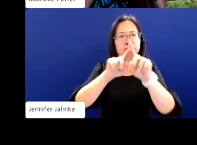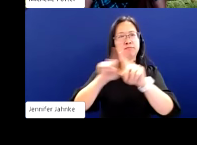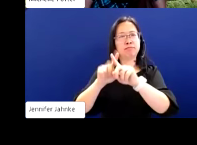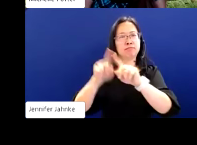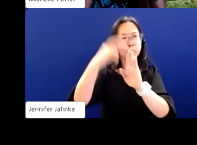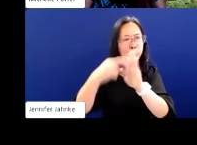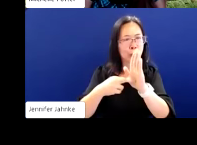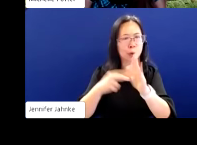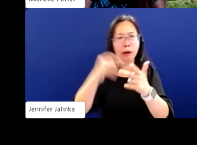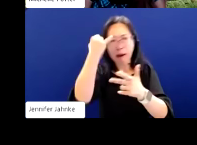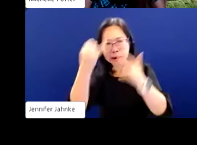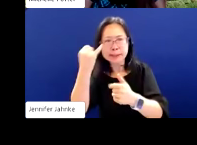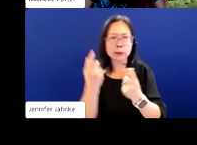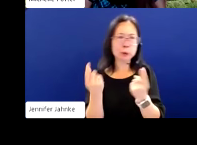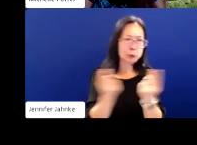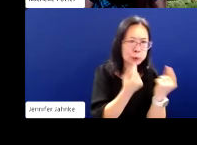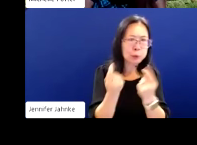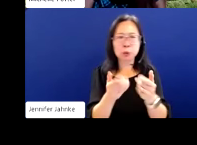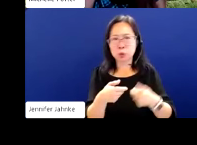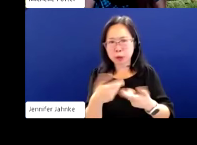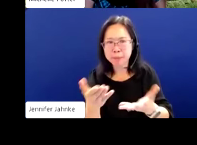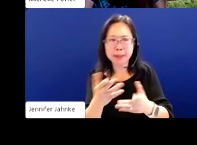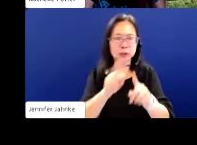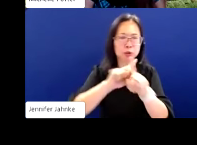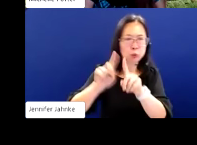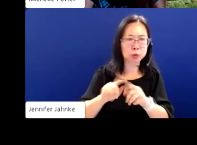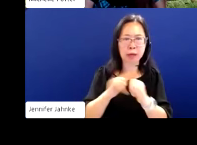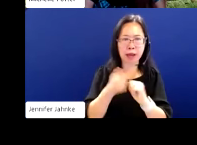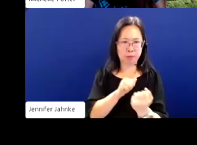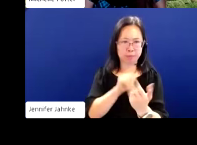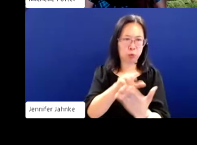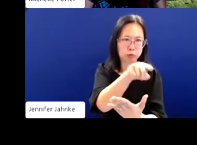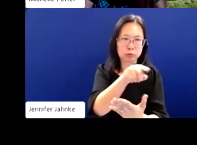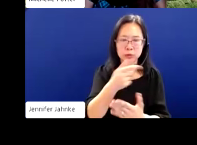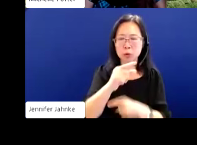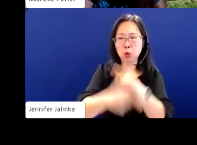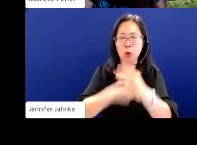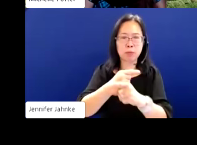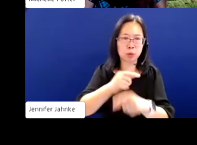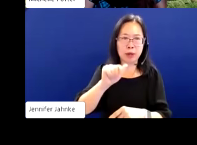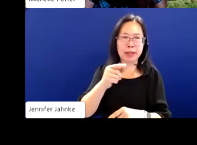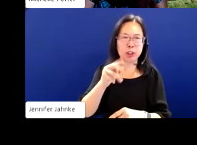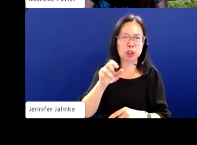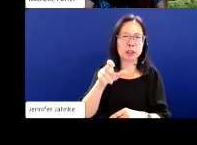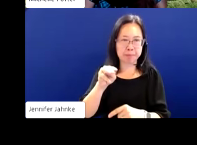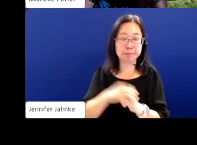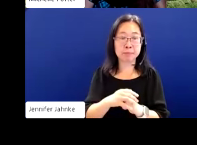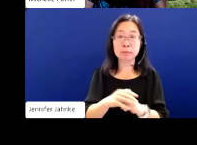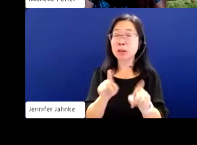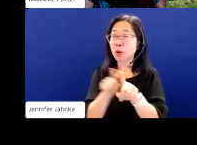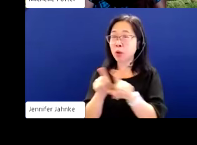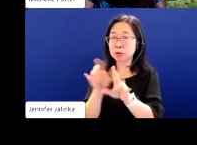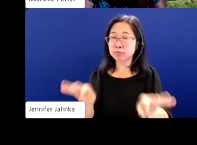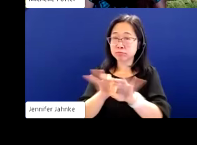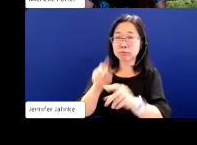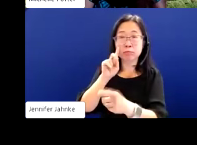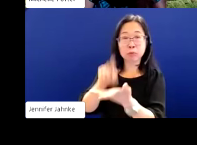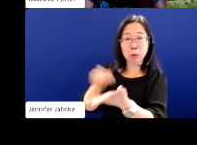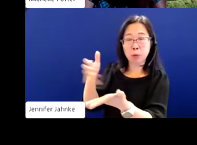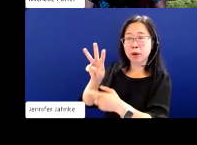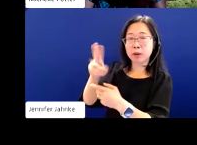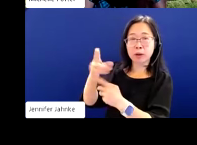for action and recommendations for different actors. And importantly, the World Health Organization has